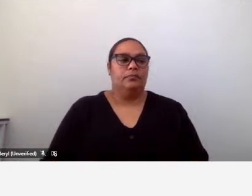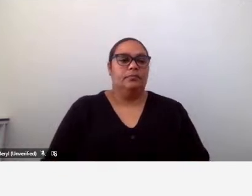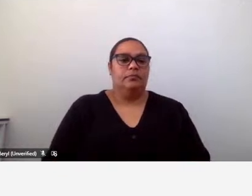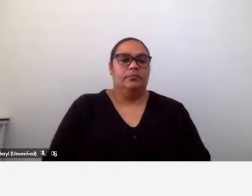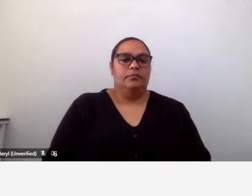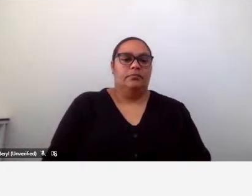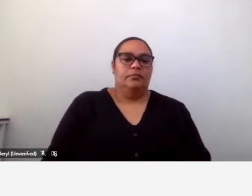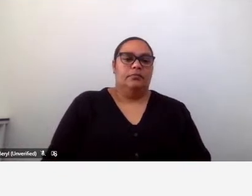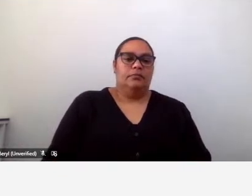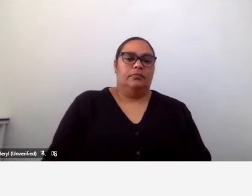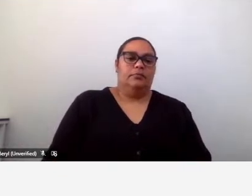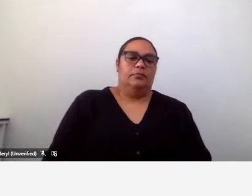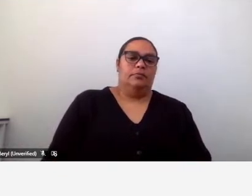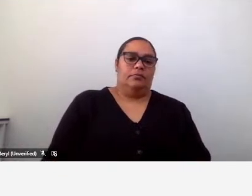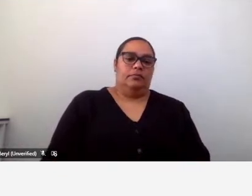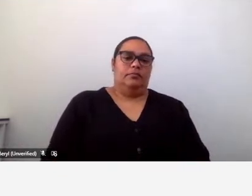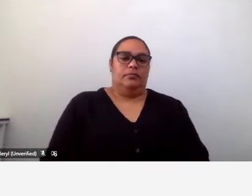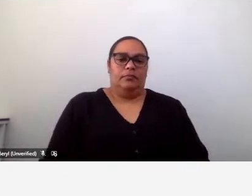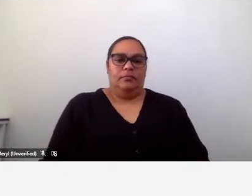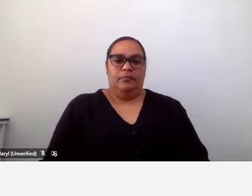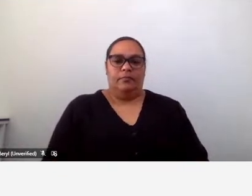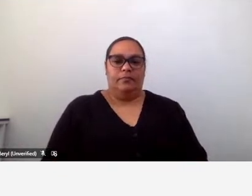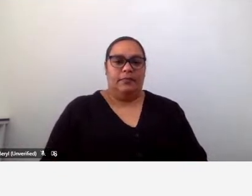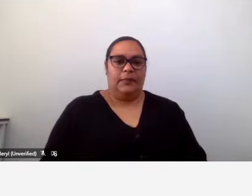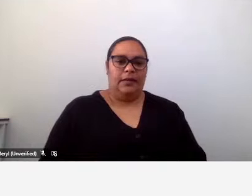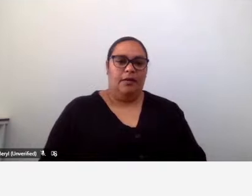Well, let me greet you.